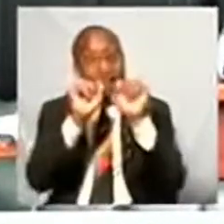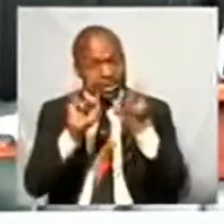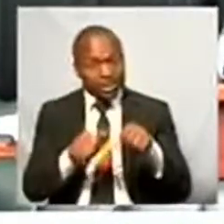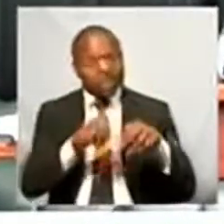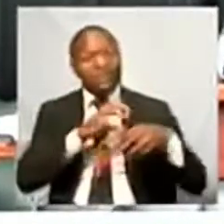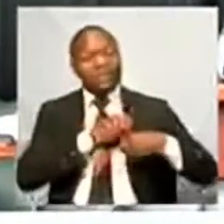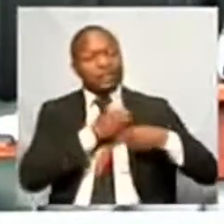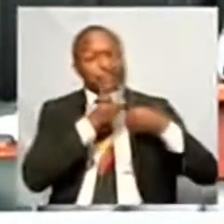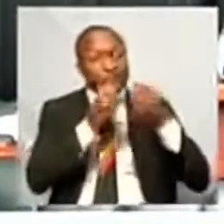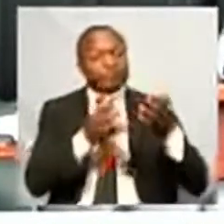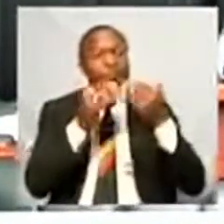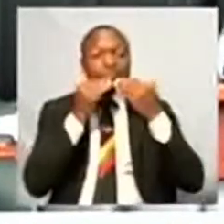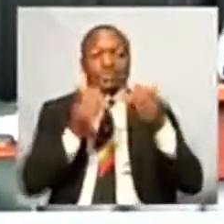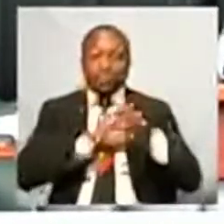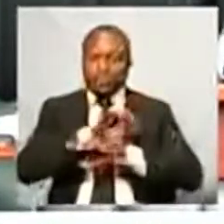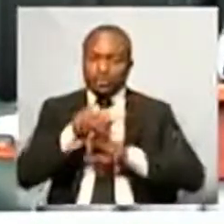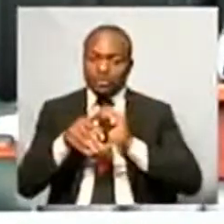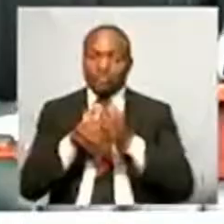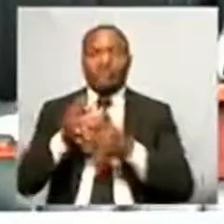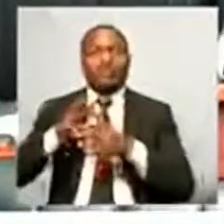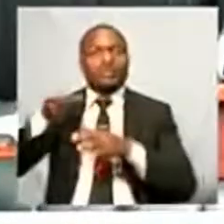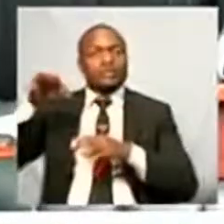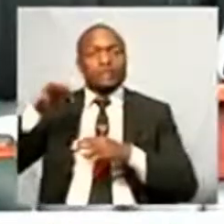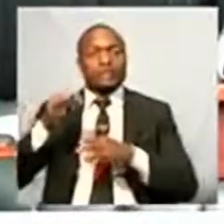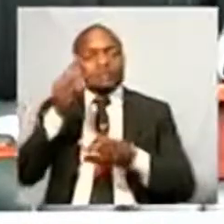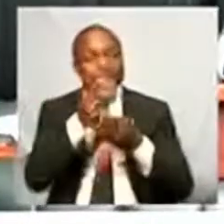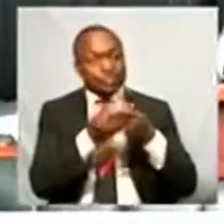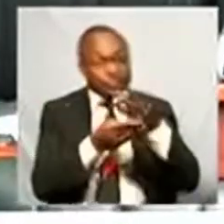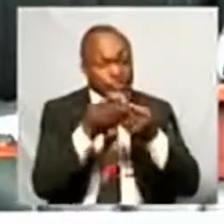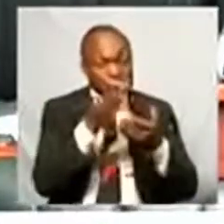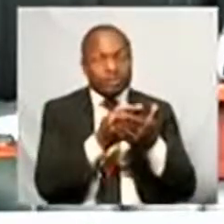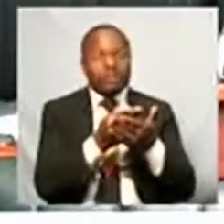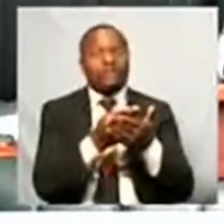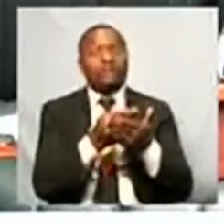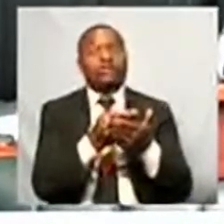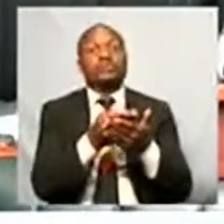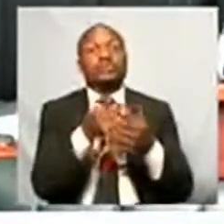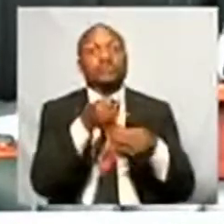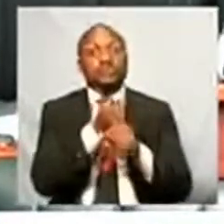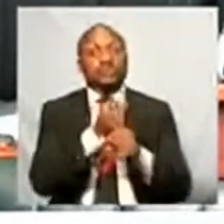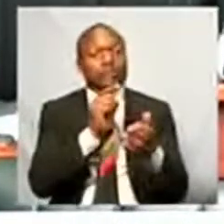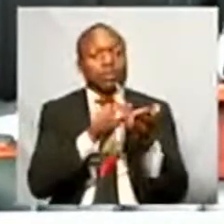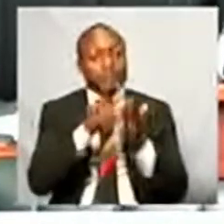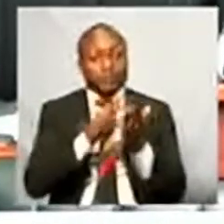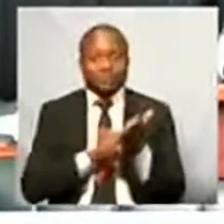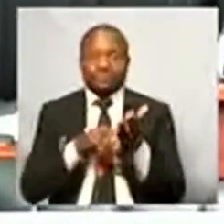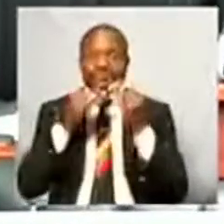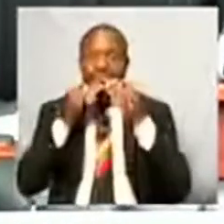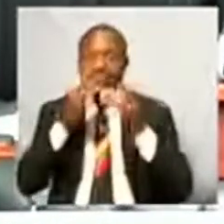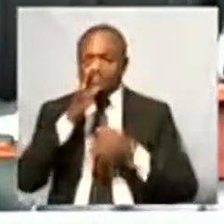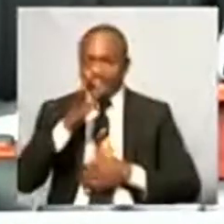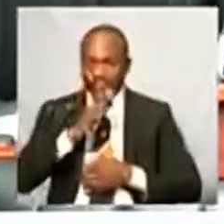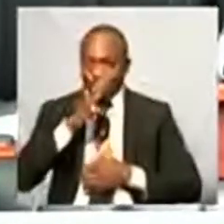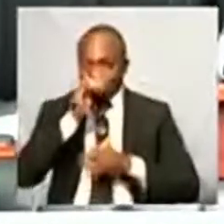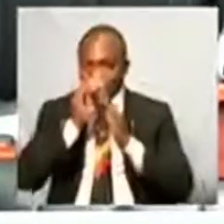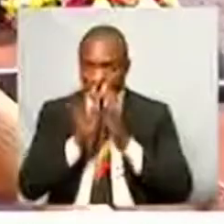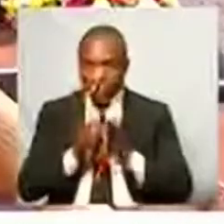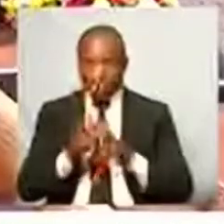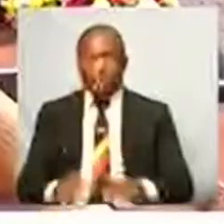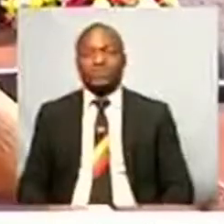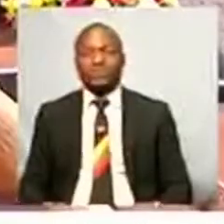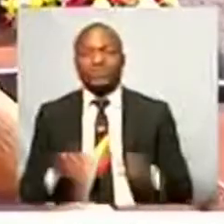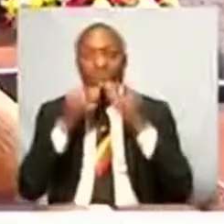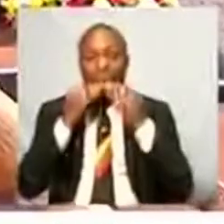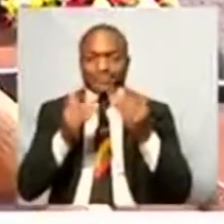express profuse gratitude to all stakeholders that contributed to the production of this report. Madam Speaker, I beg to move.